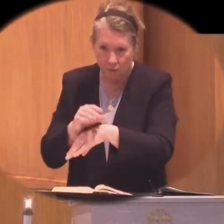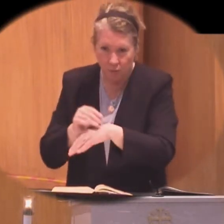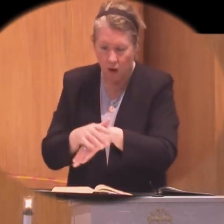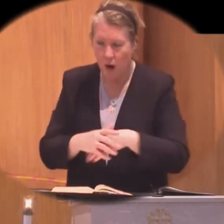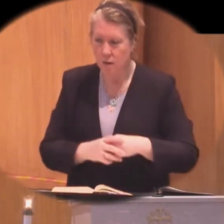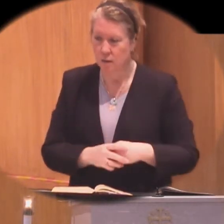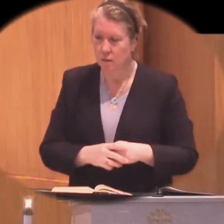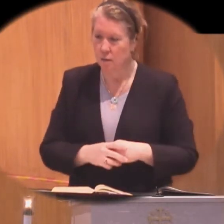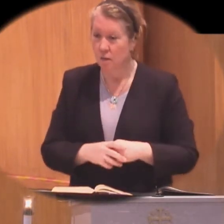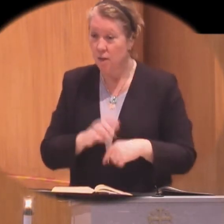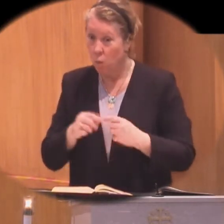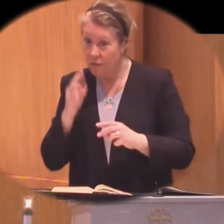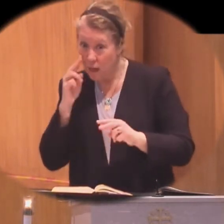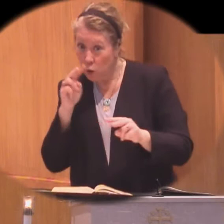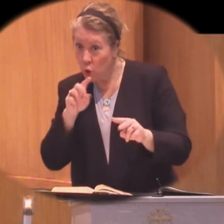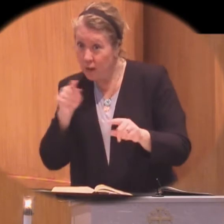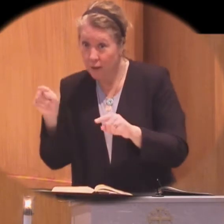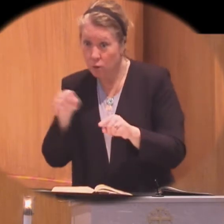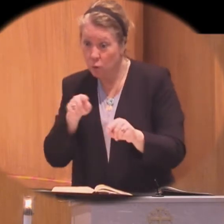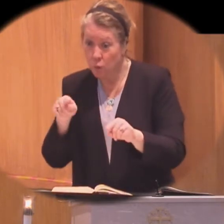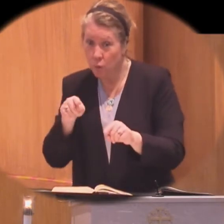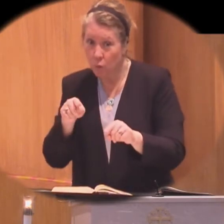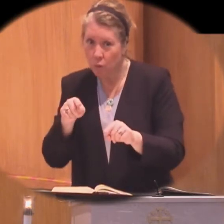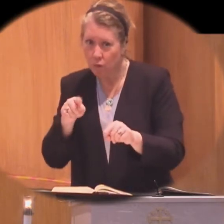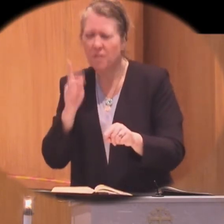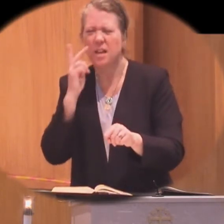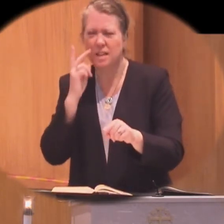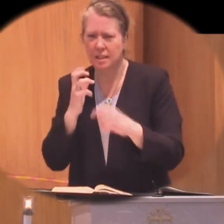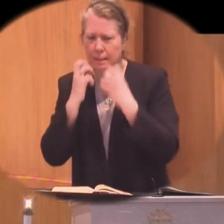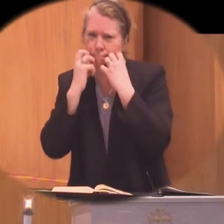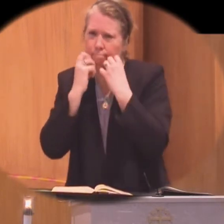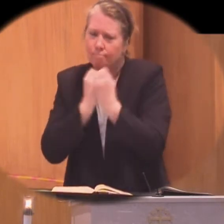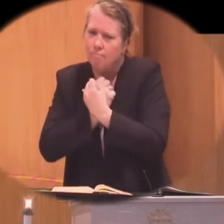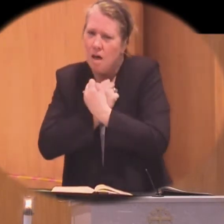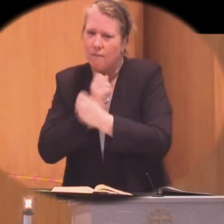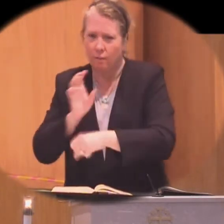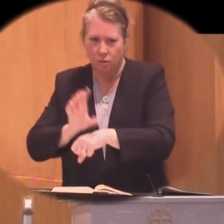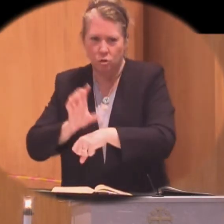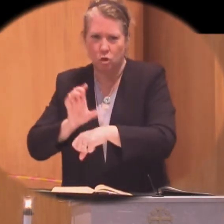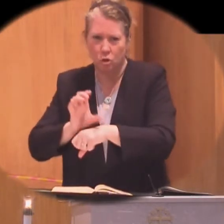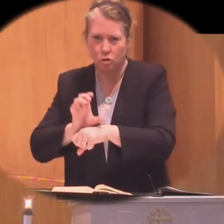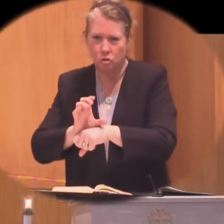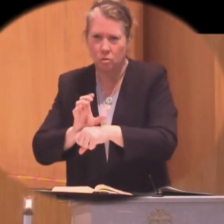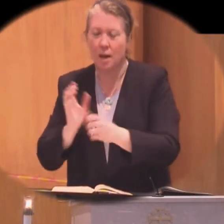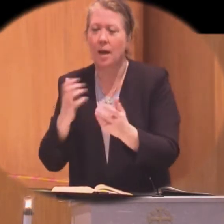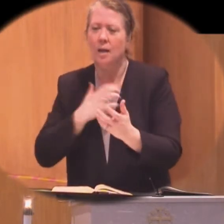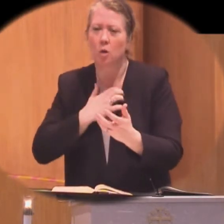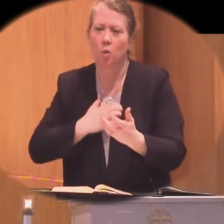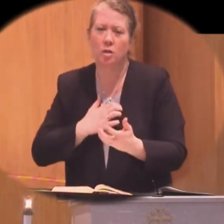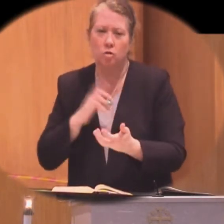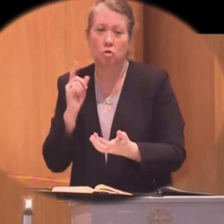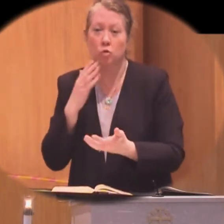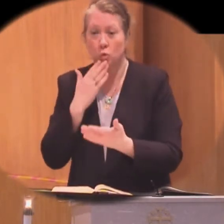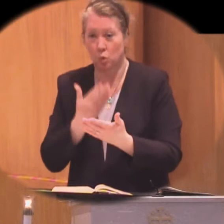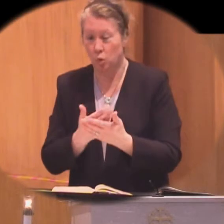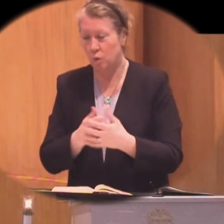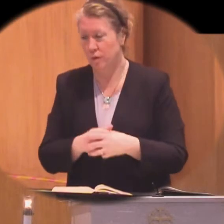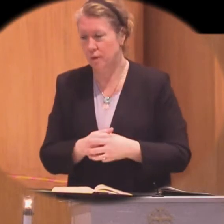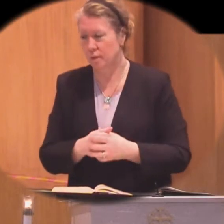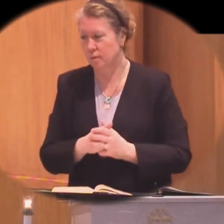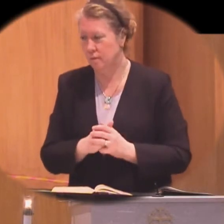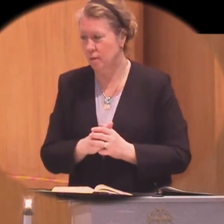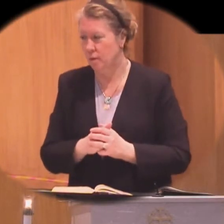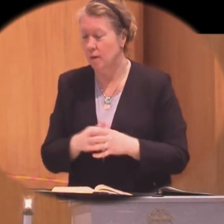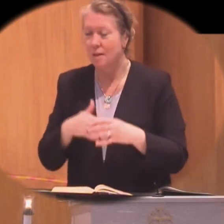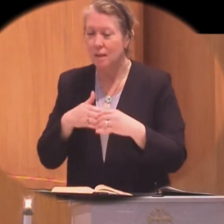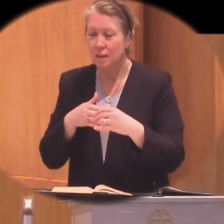for the Church and a sincere desire in doing good. Lead them this Lent to the joys